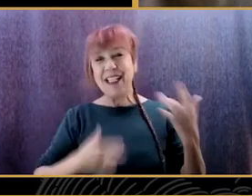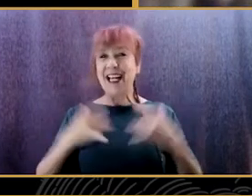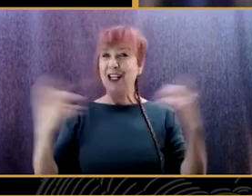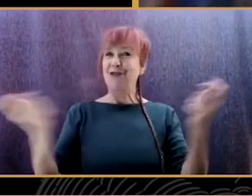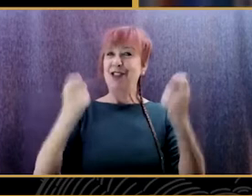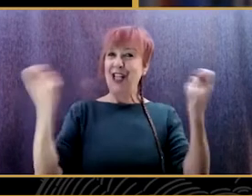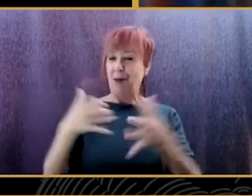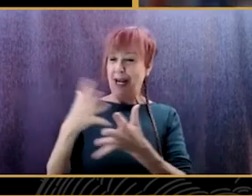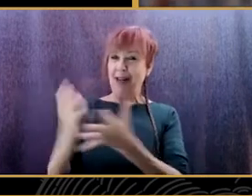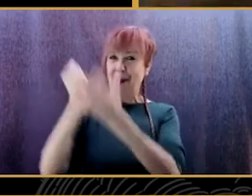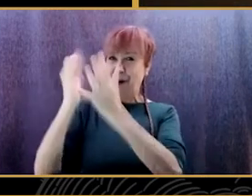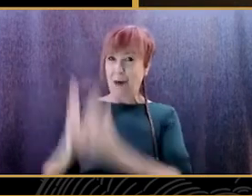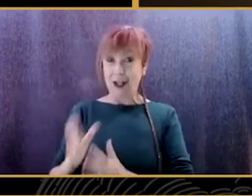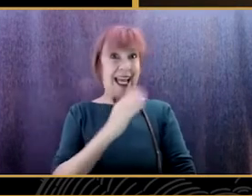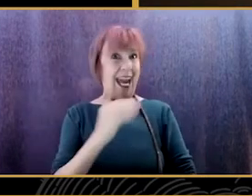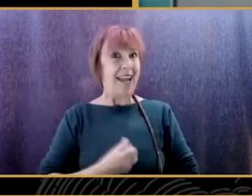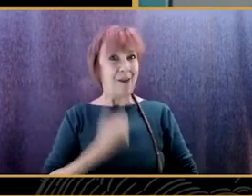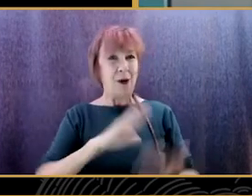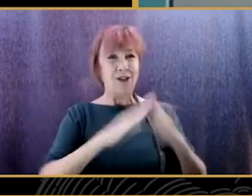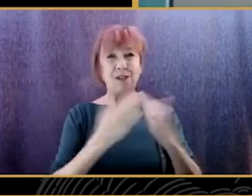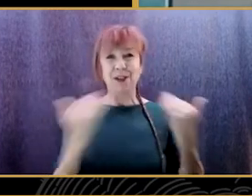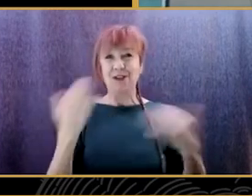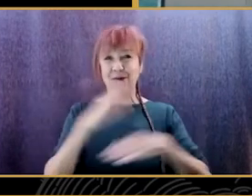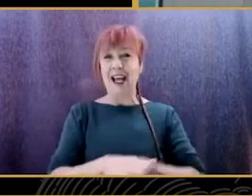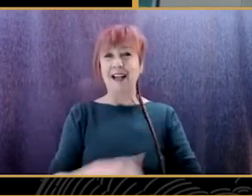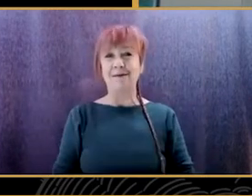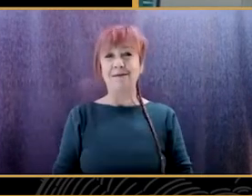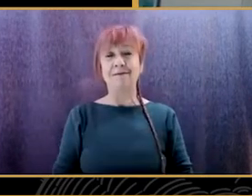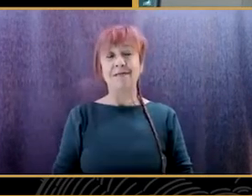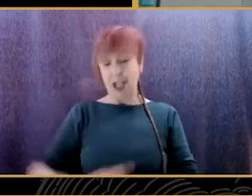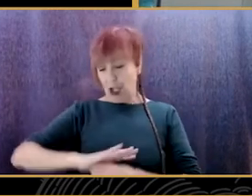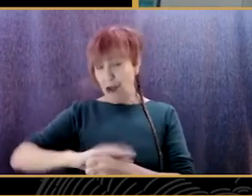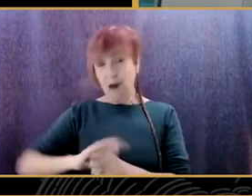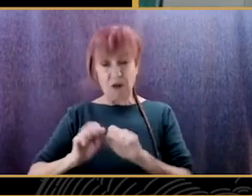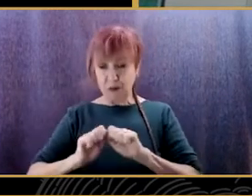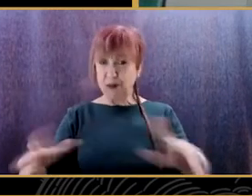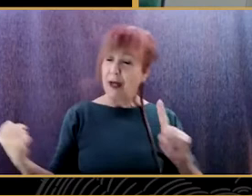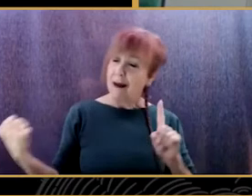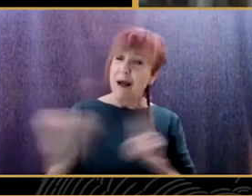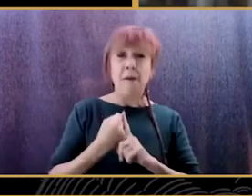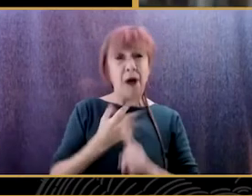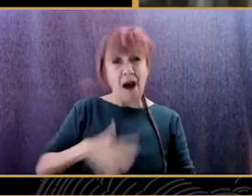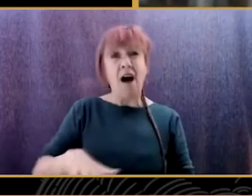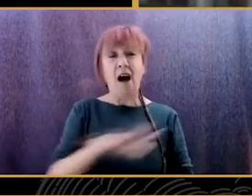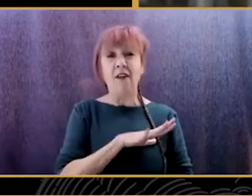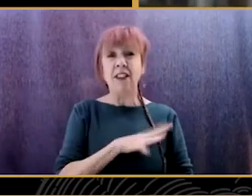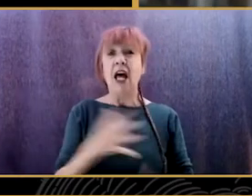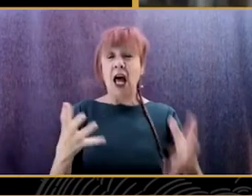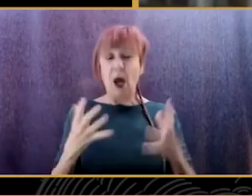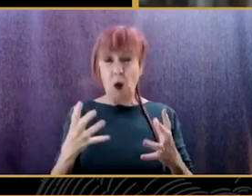celebrate our award winners and the poetry community tonight. We've all been impacted by the COVID-19 pandemic